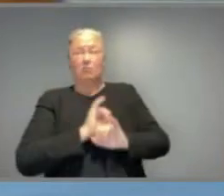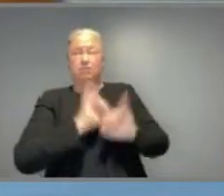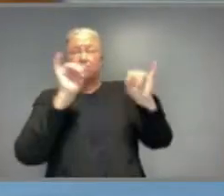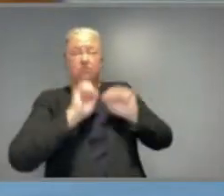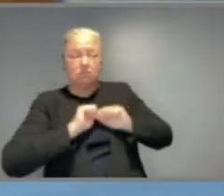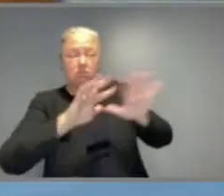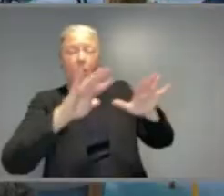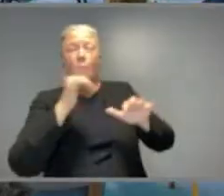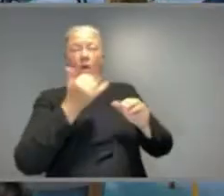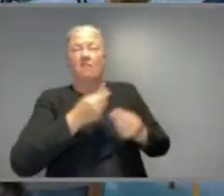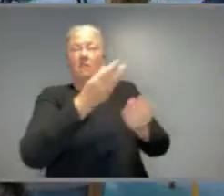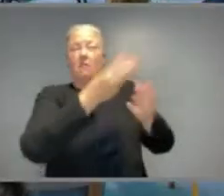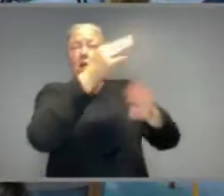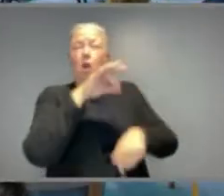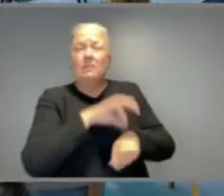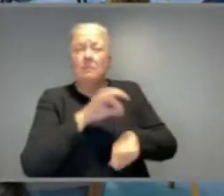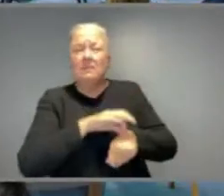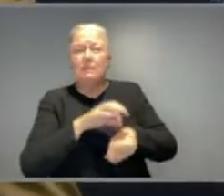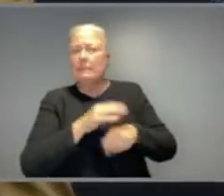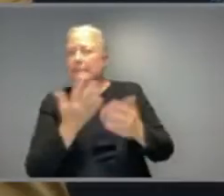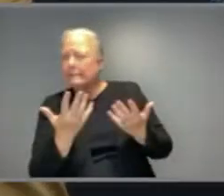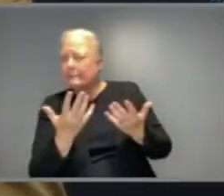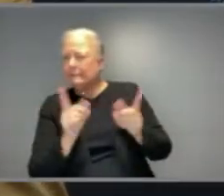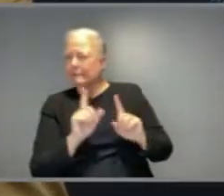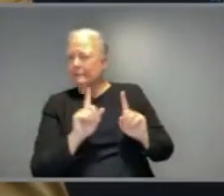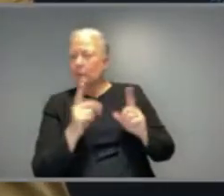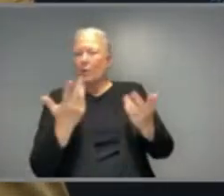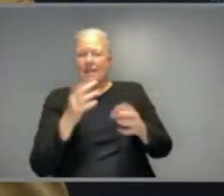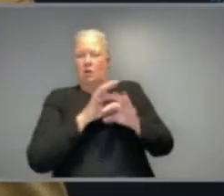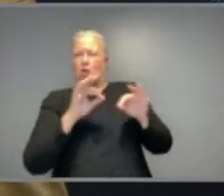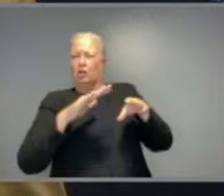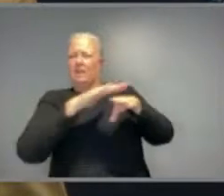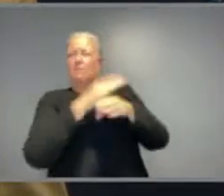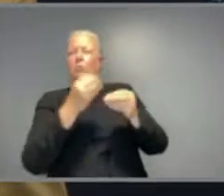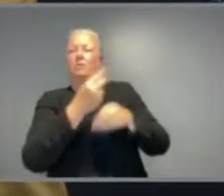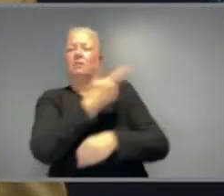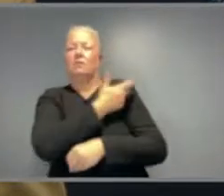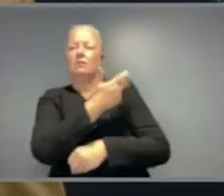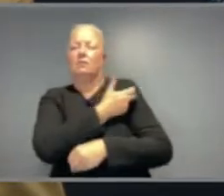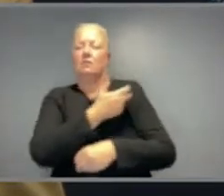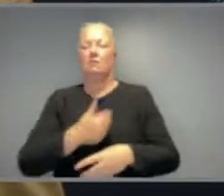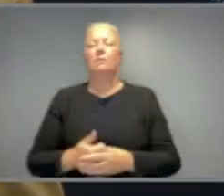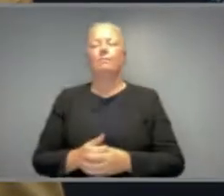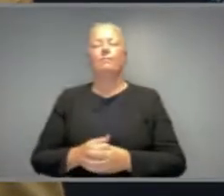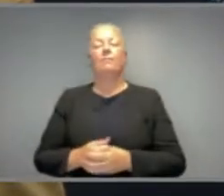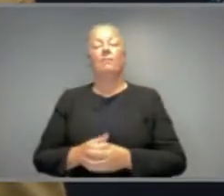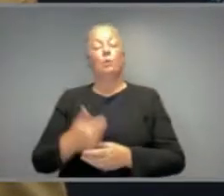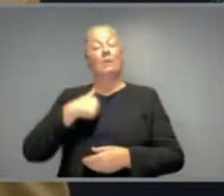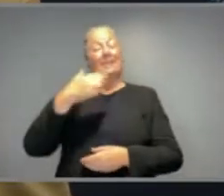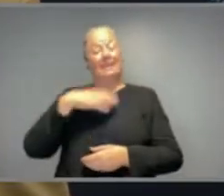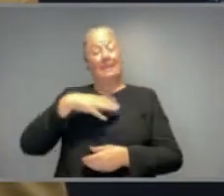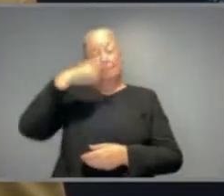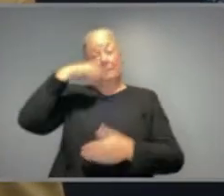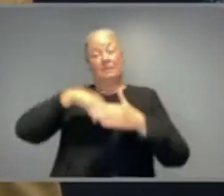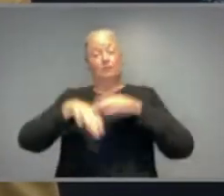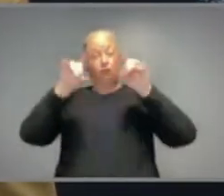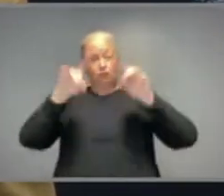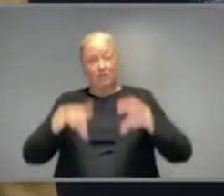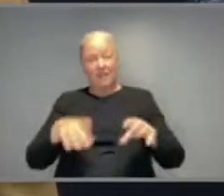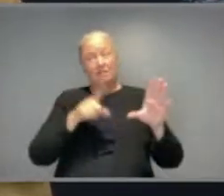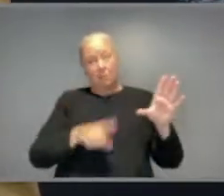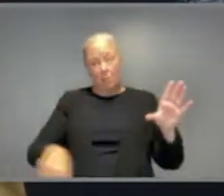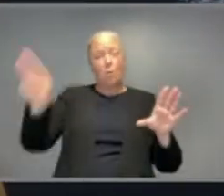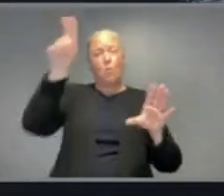vaccine coverage? Look, it's really important that we vaccinate the nation as consistently and